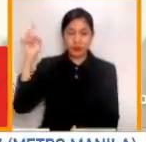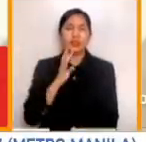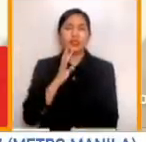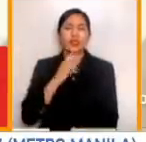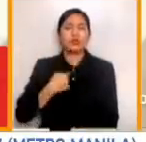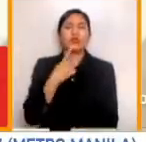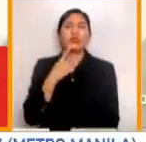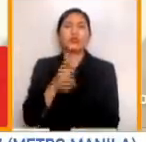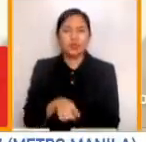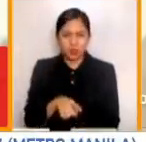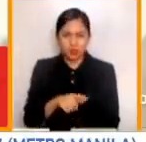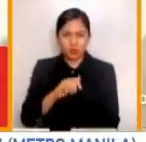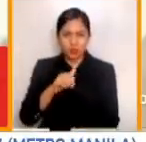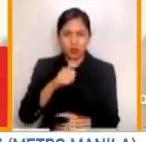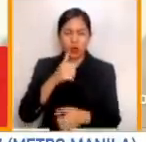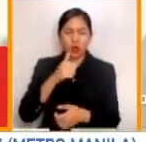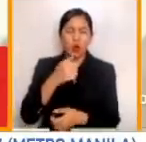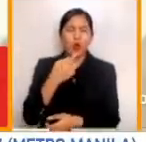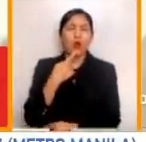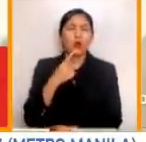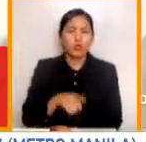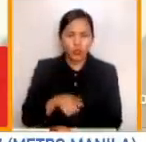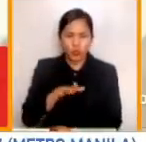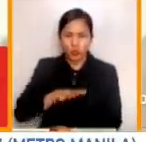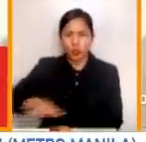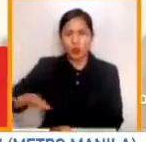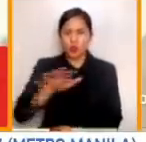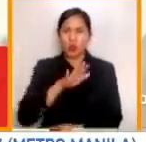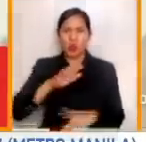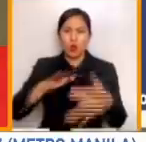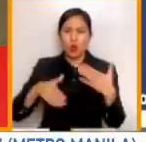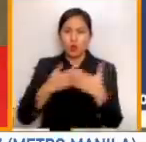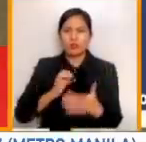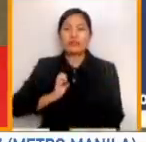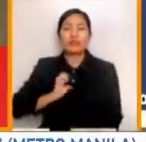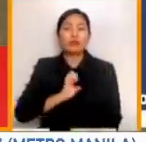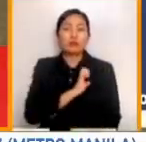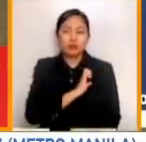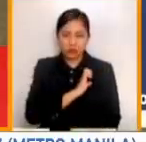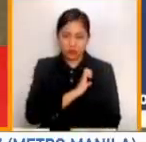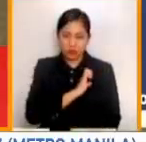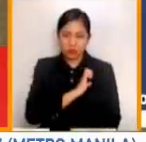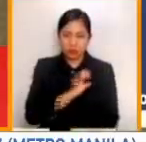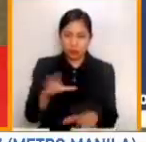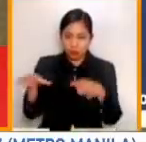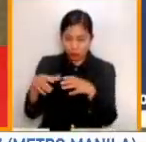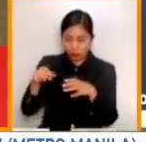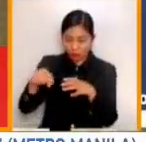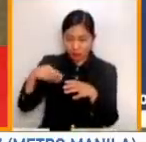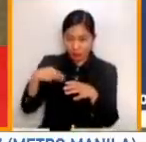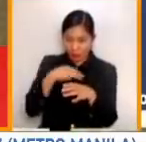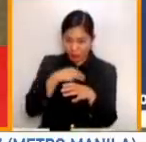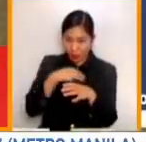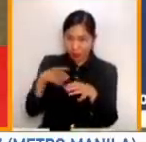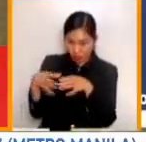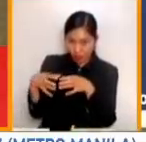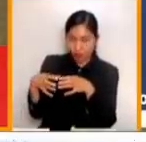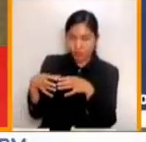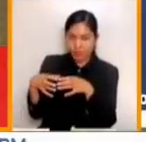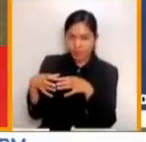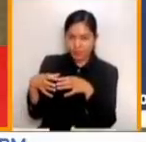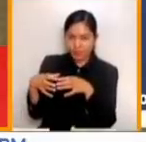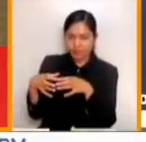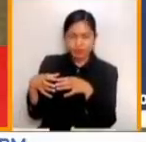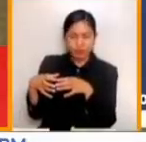lahat ng nasa executive department will no longer